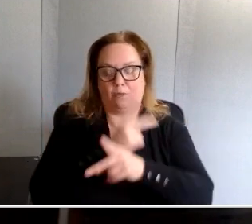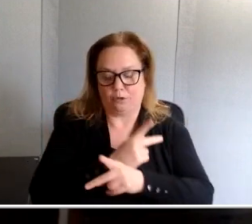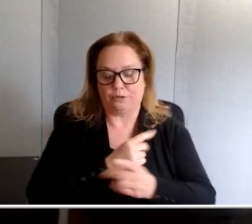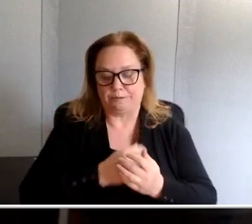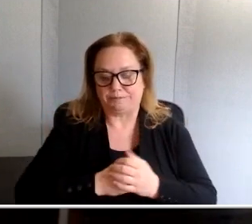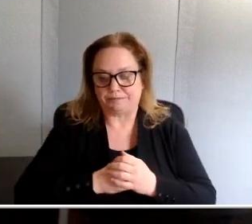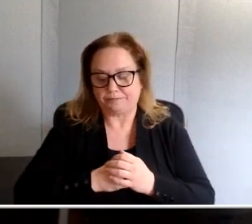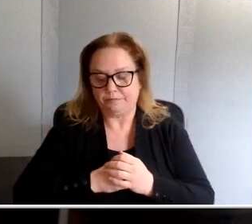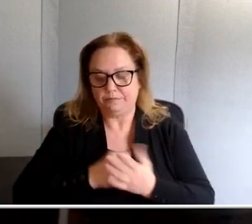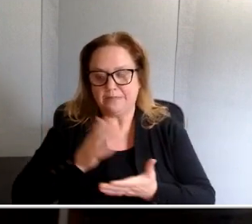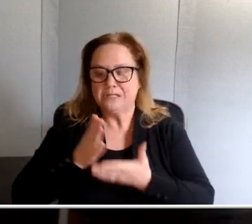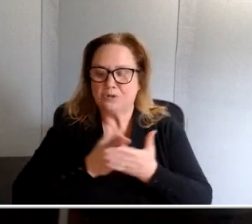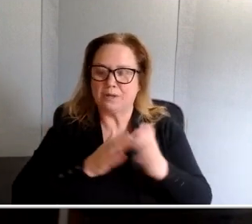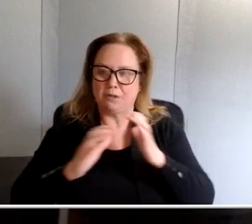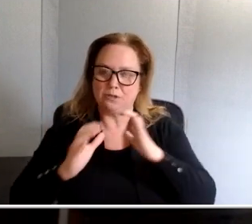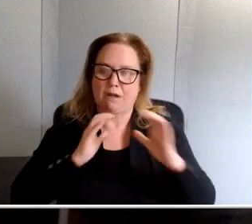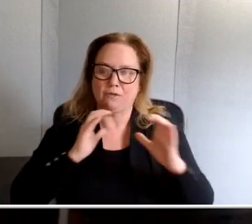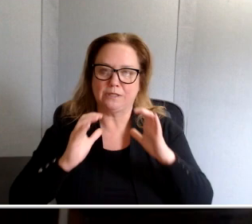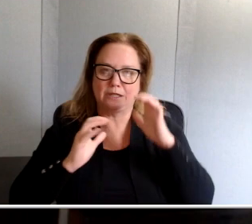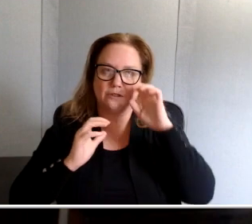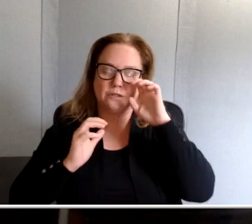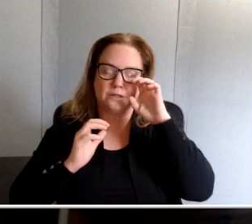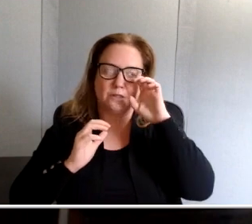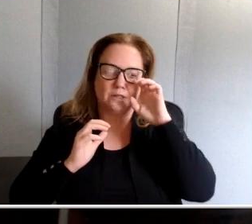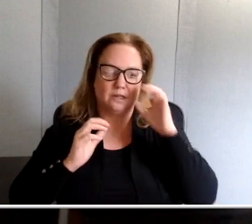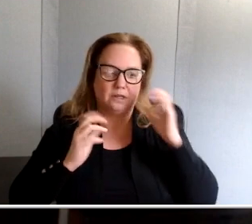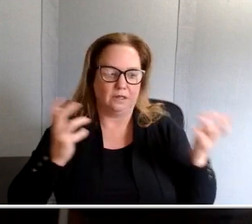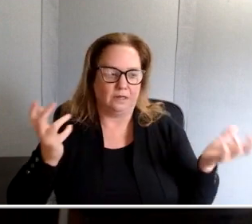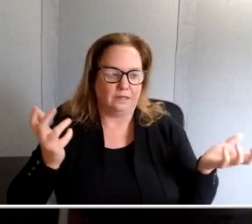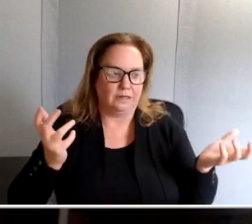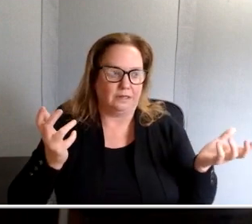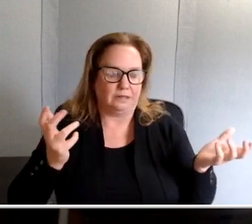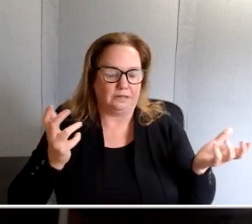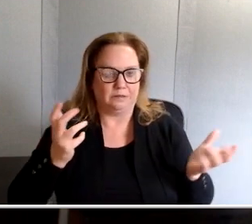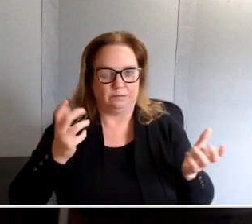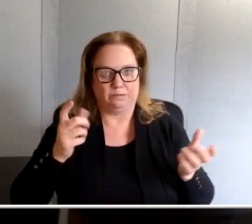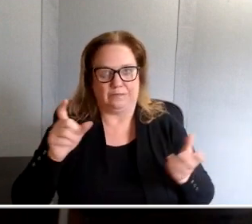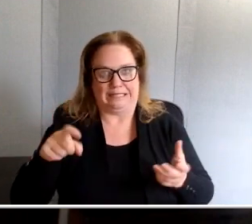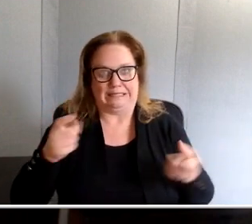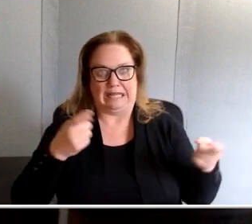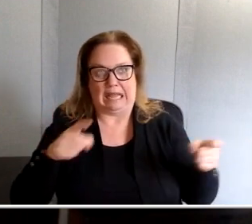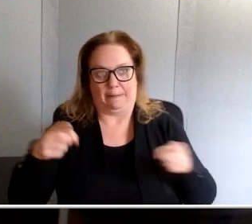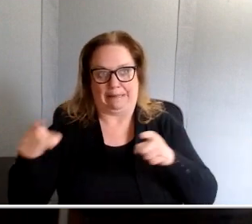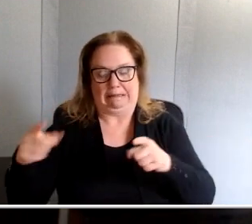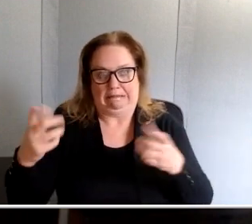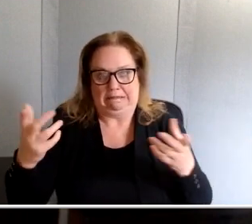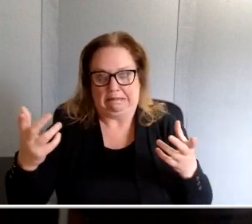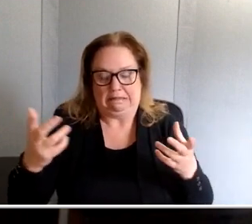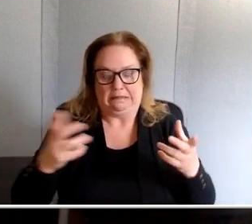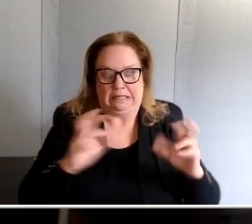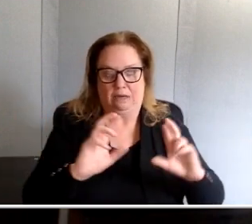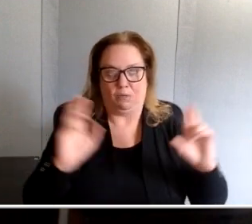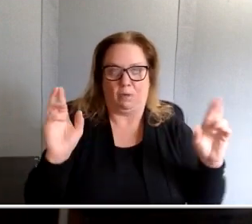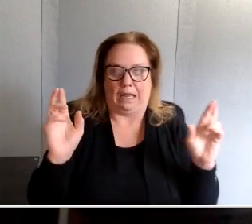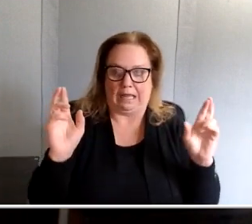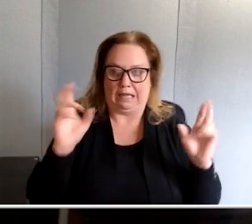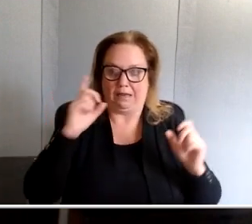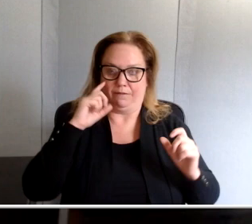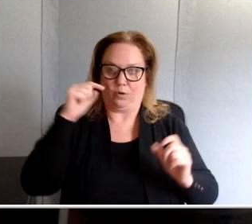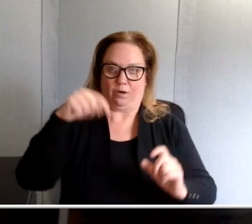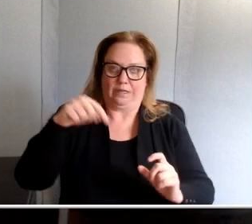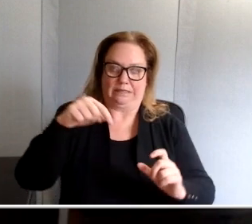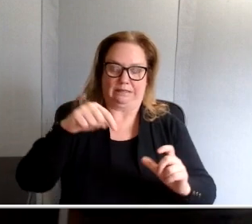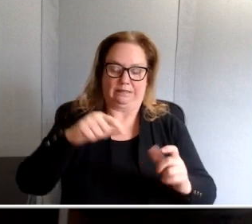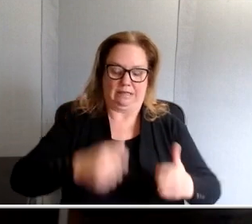So some of those conversations to have with these people are, this is kind of what you need to do to get your things in order and prepare for this